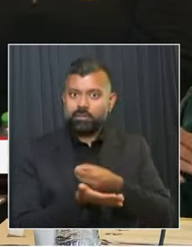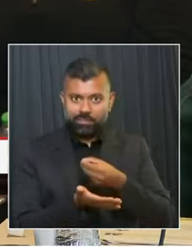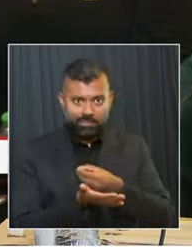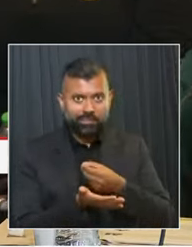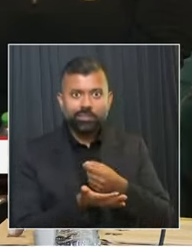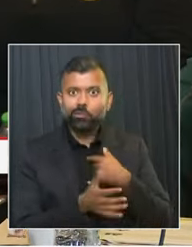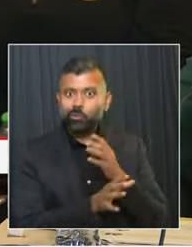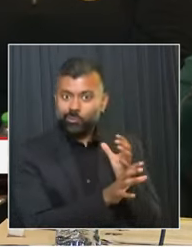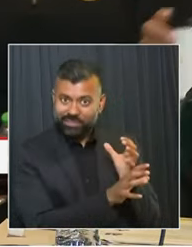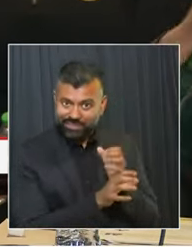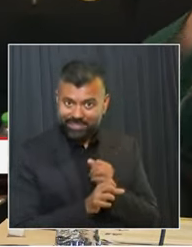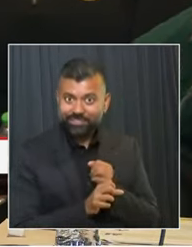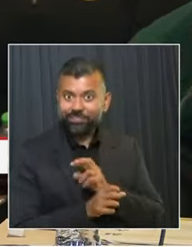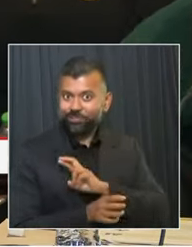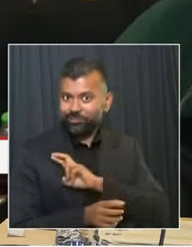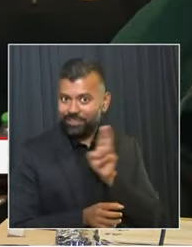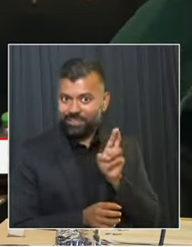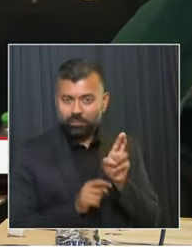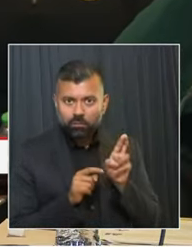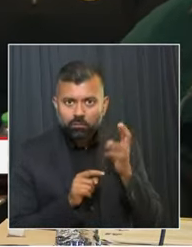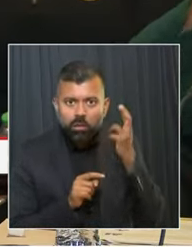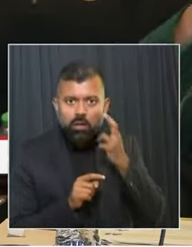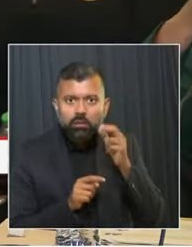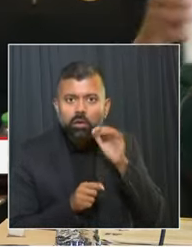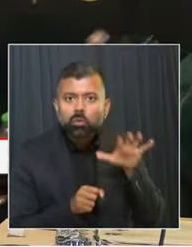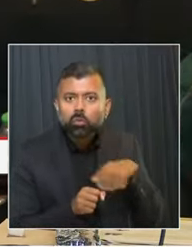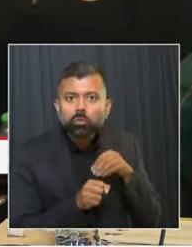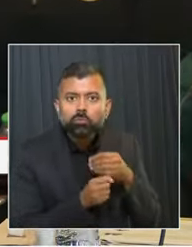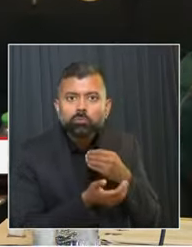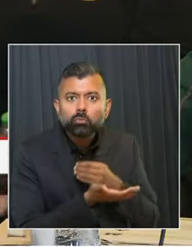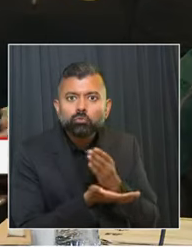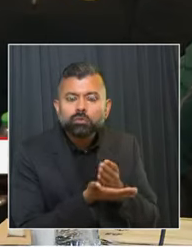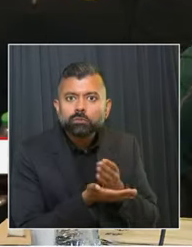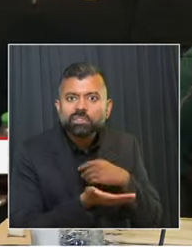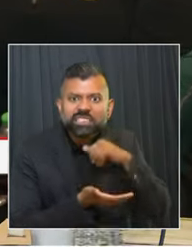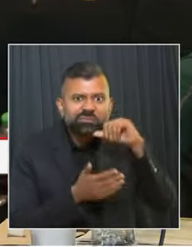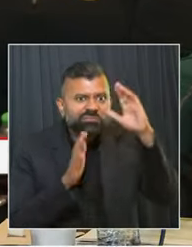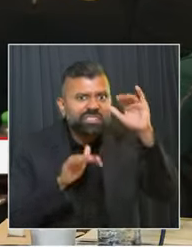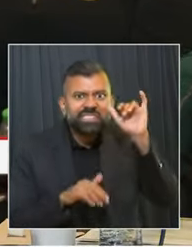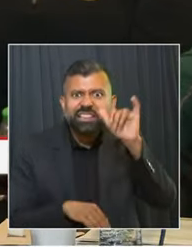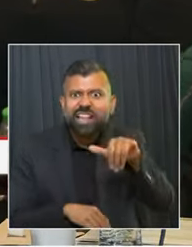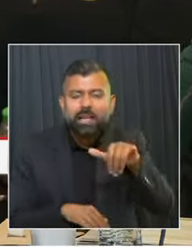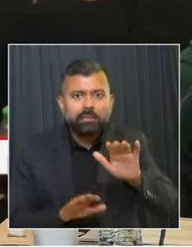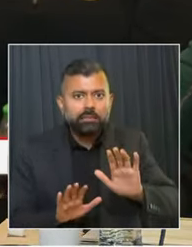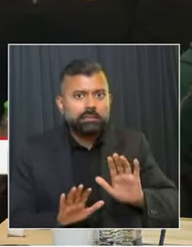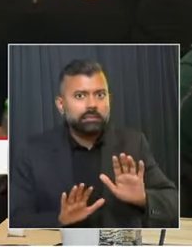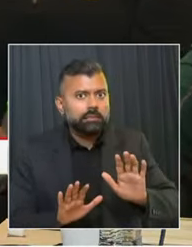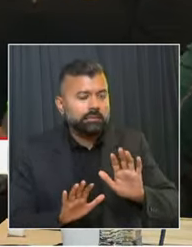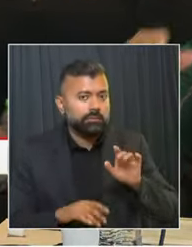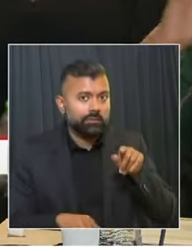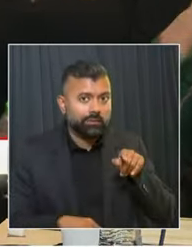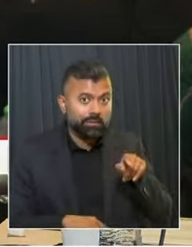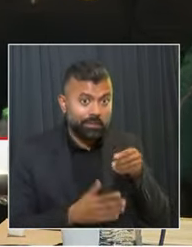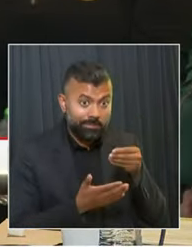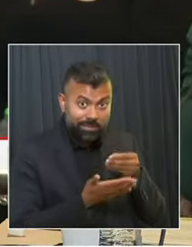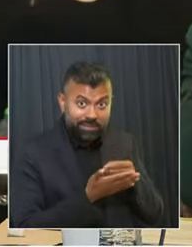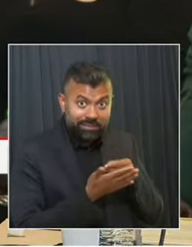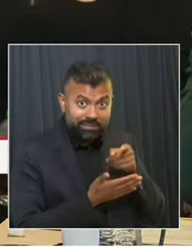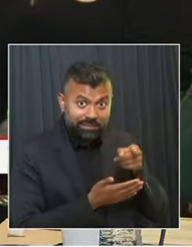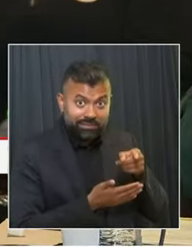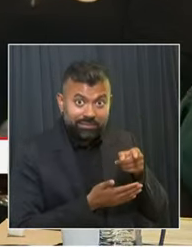budgeted. That I understand would have, as a practical matter, been used to be able to apply to the Cure the Streets